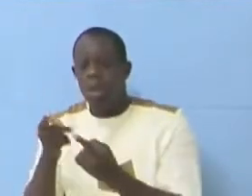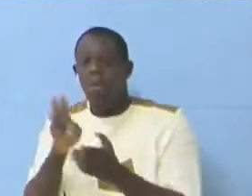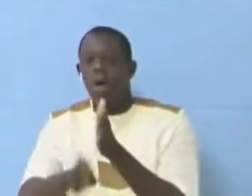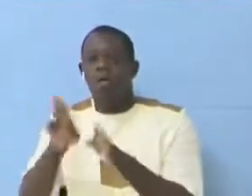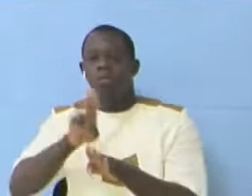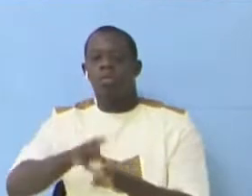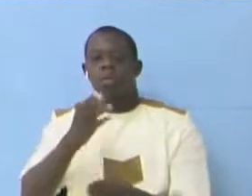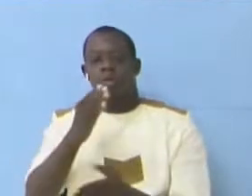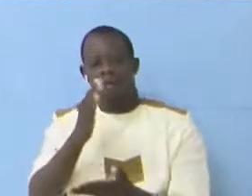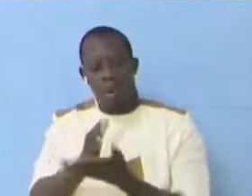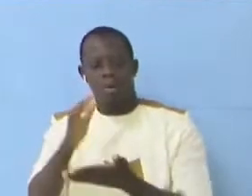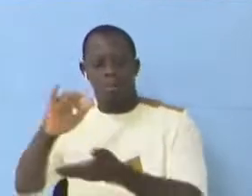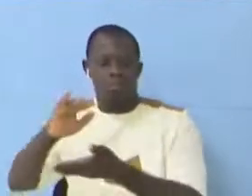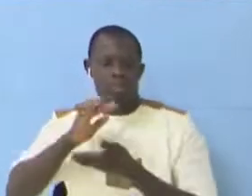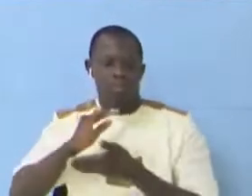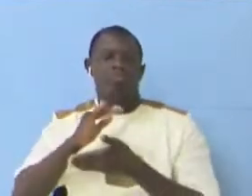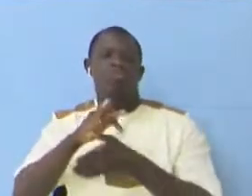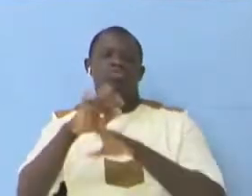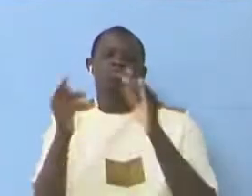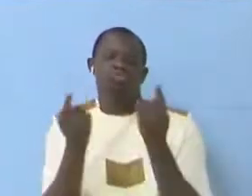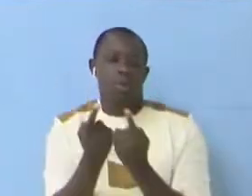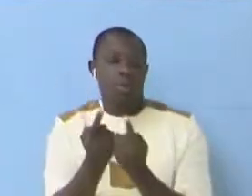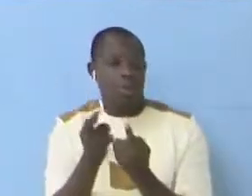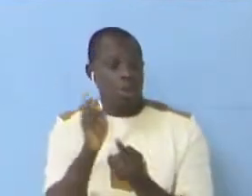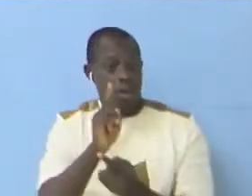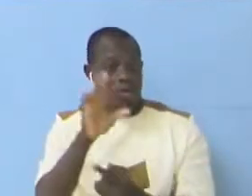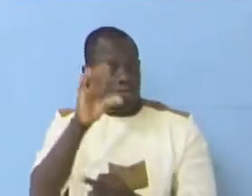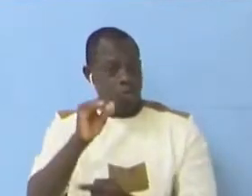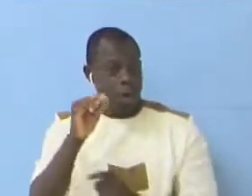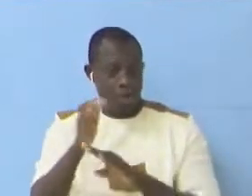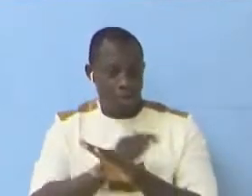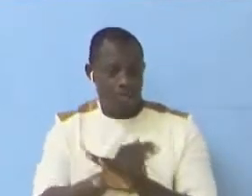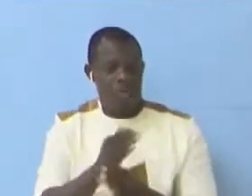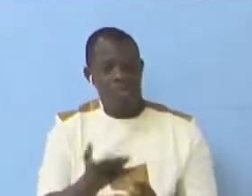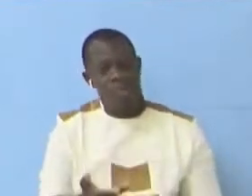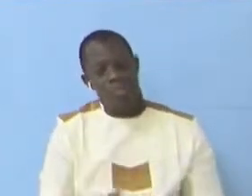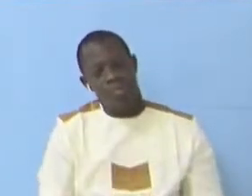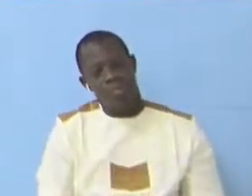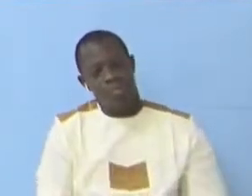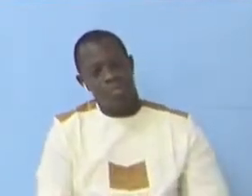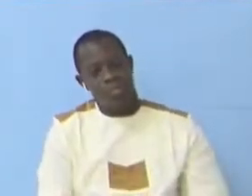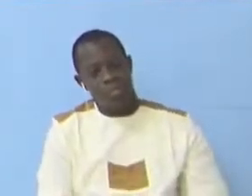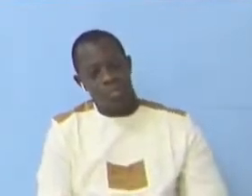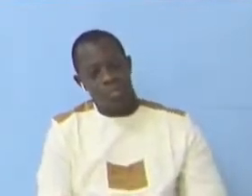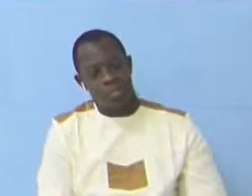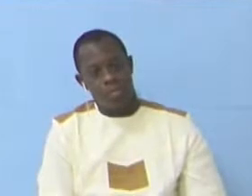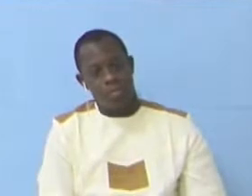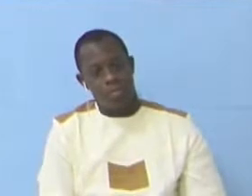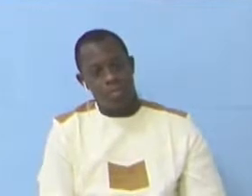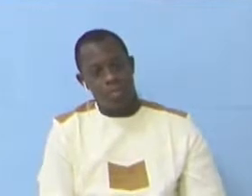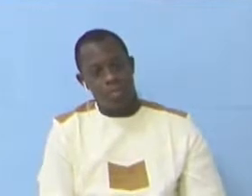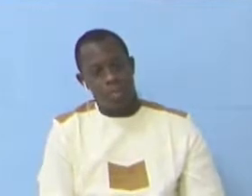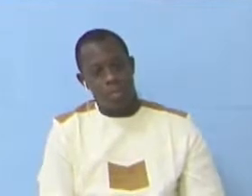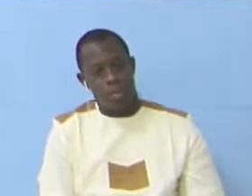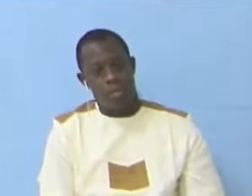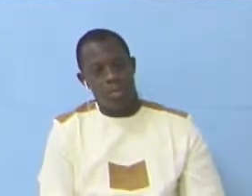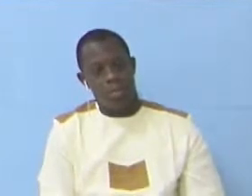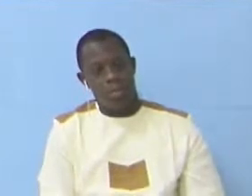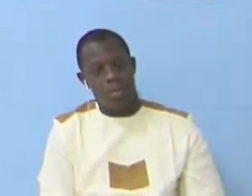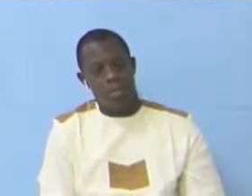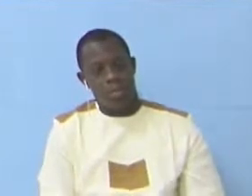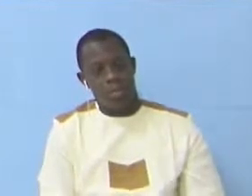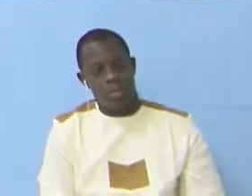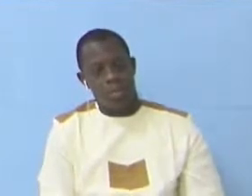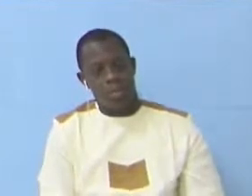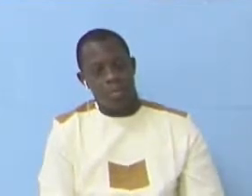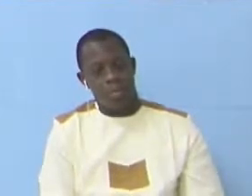benn doomi réew diw sànga mun naa am jafe-jafe ak keneen moromam mu ñëw jëfoo NIA pour ñu dem ci kooku dal di ko toroxal